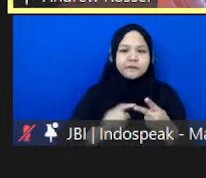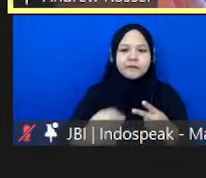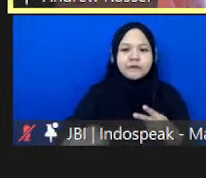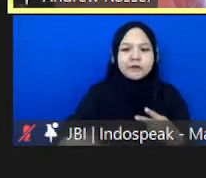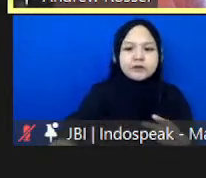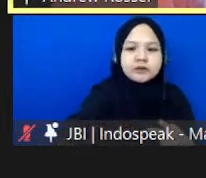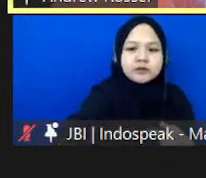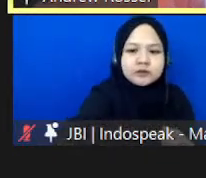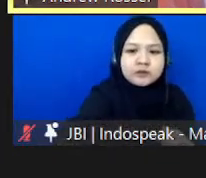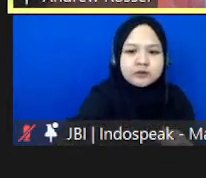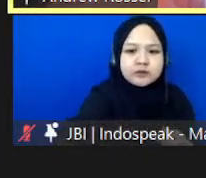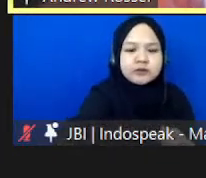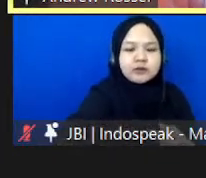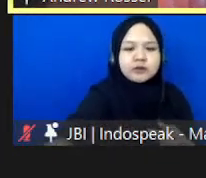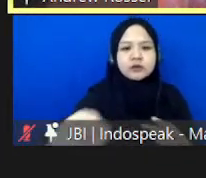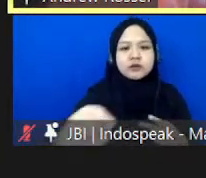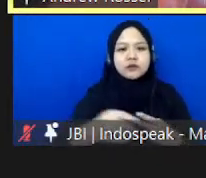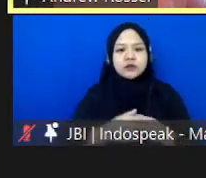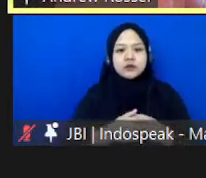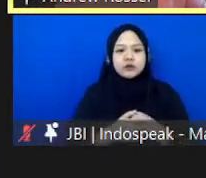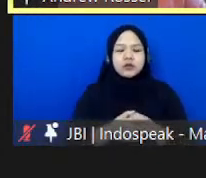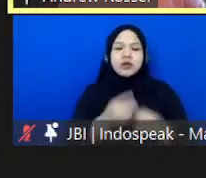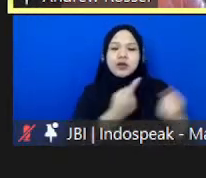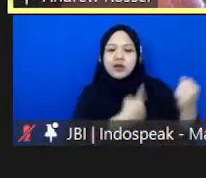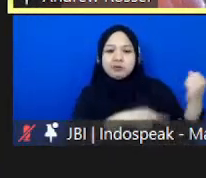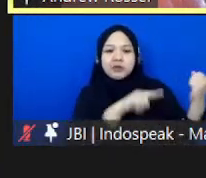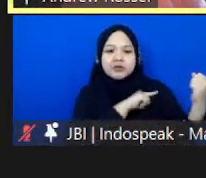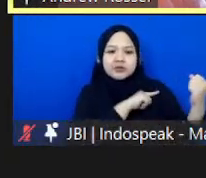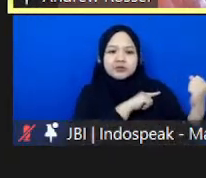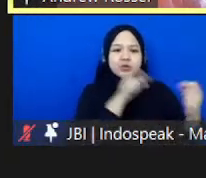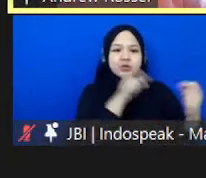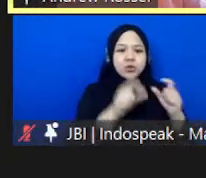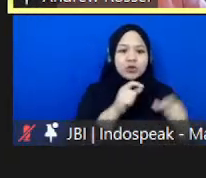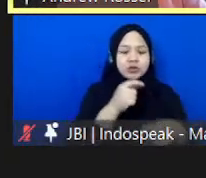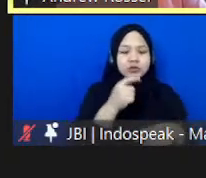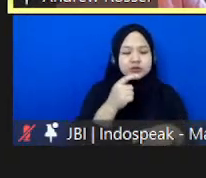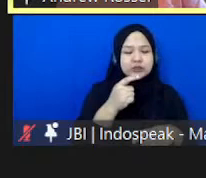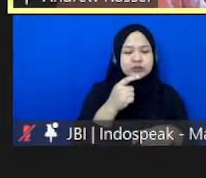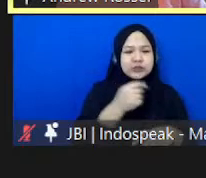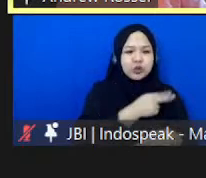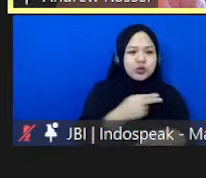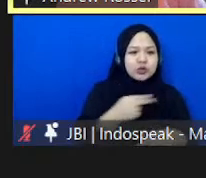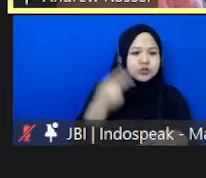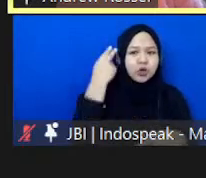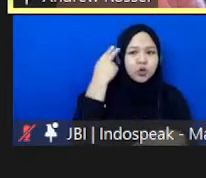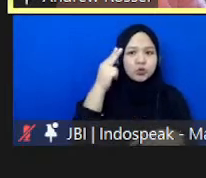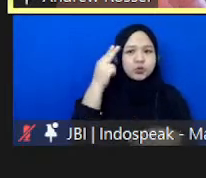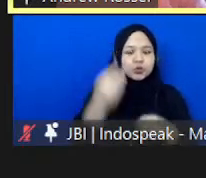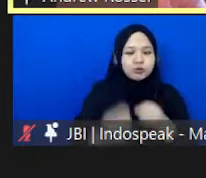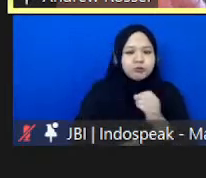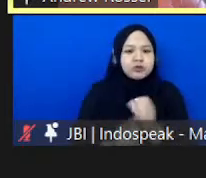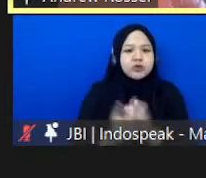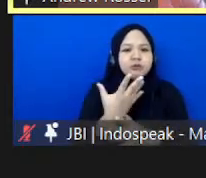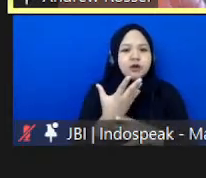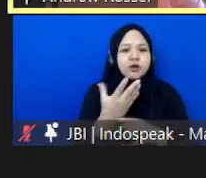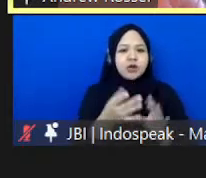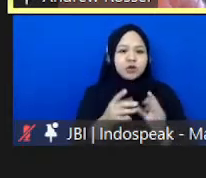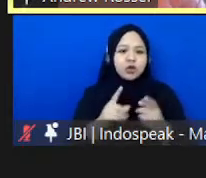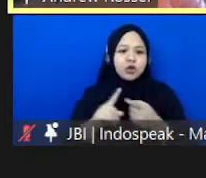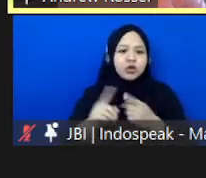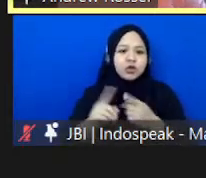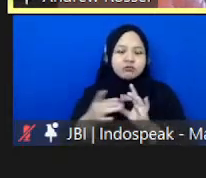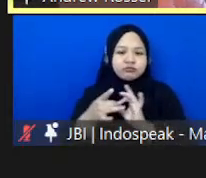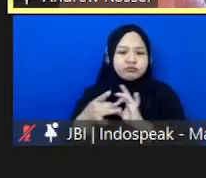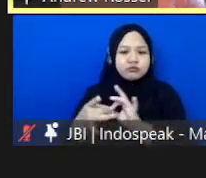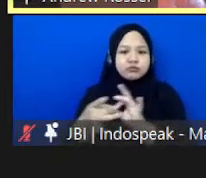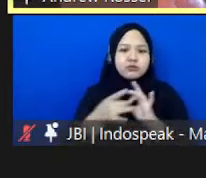sought to harness the capacities that it's developed in relation to emerging